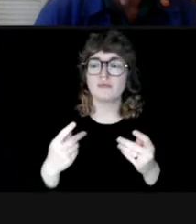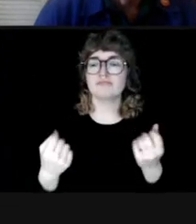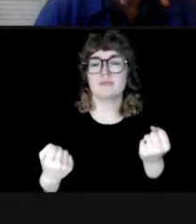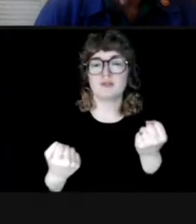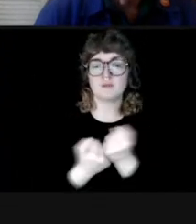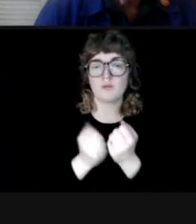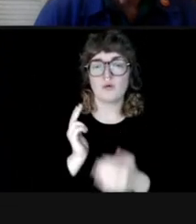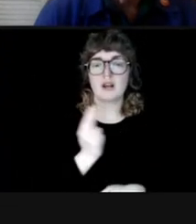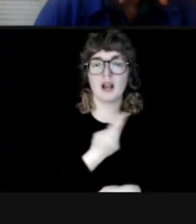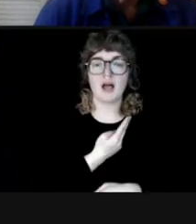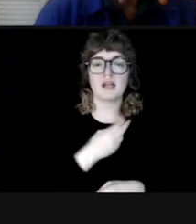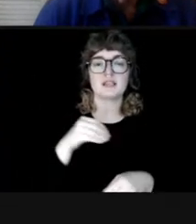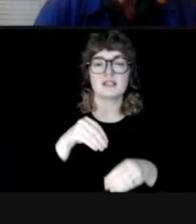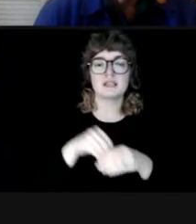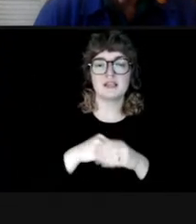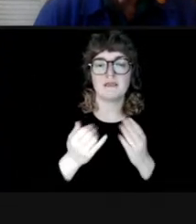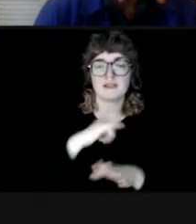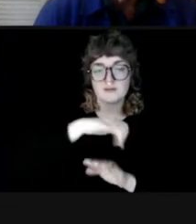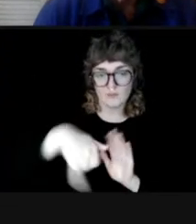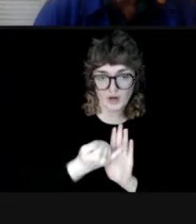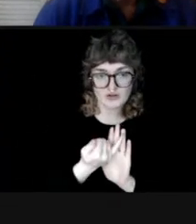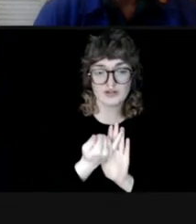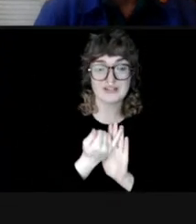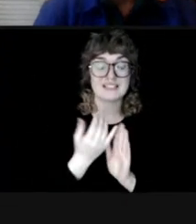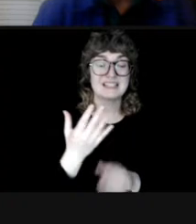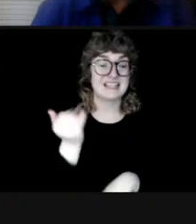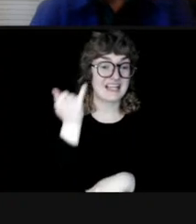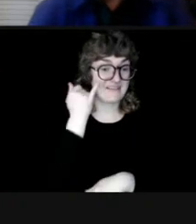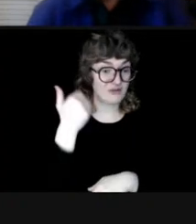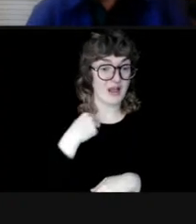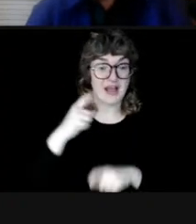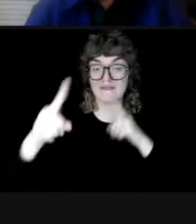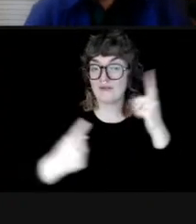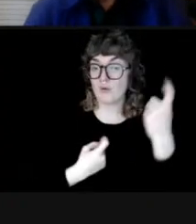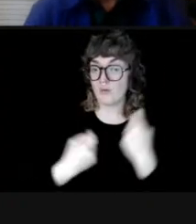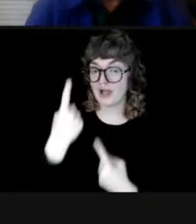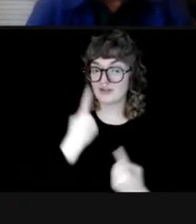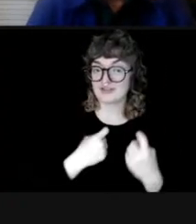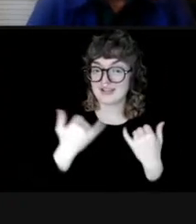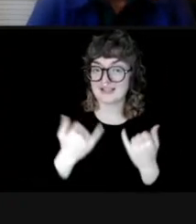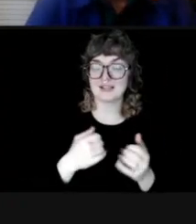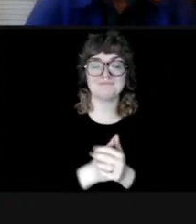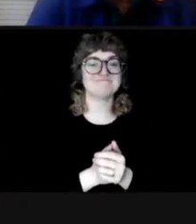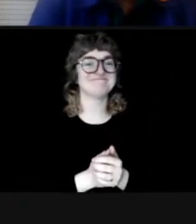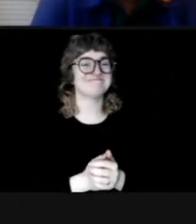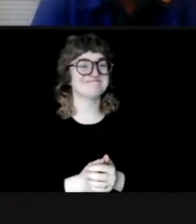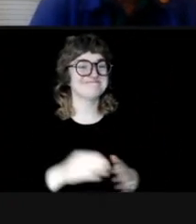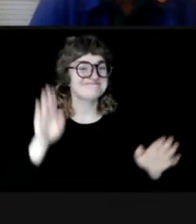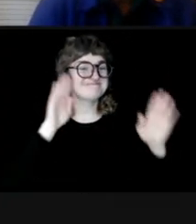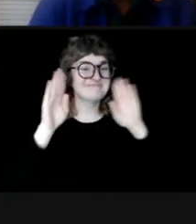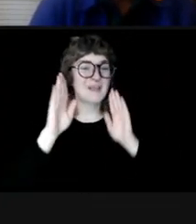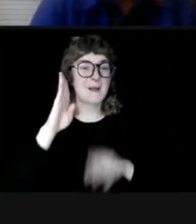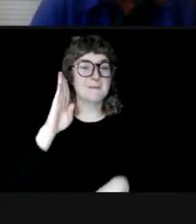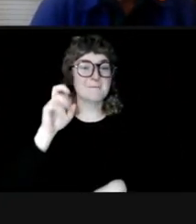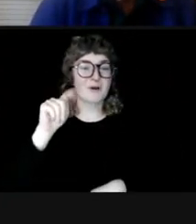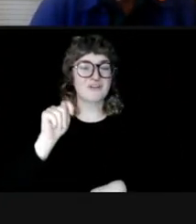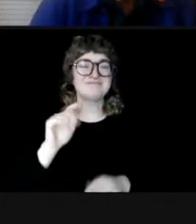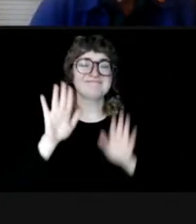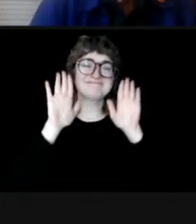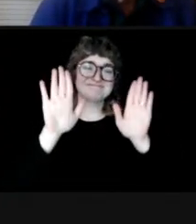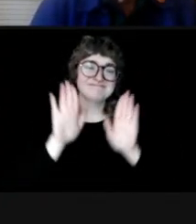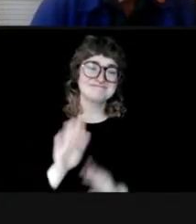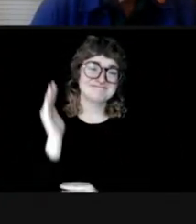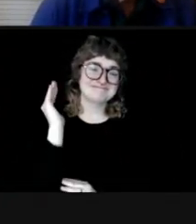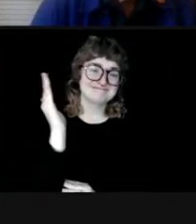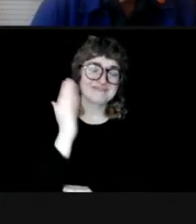you again, and I will take any questions. Hey, Bert, that was a wonderful presentation. Thank you so much for sharing just